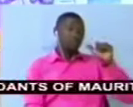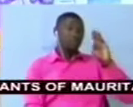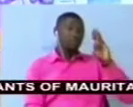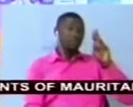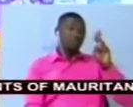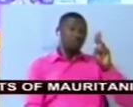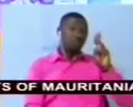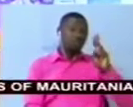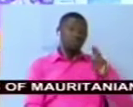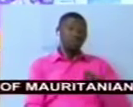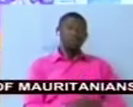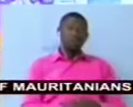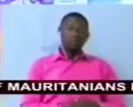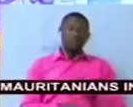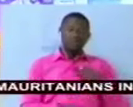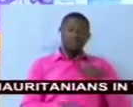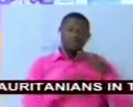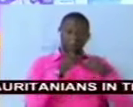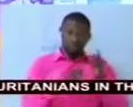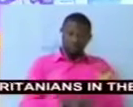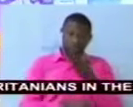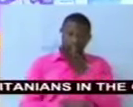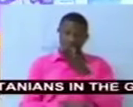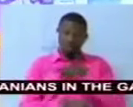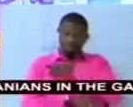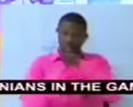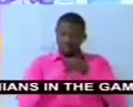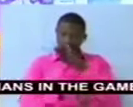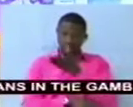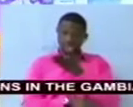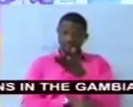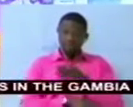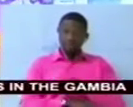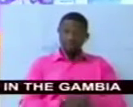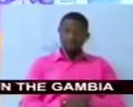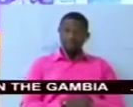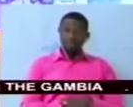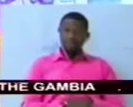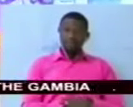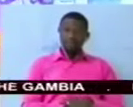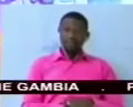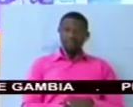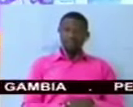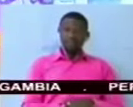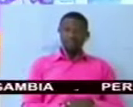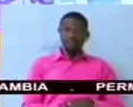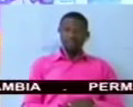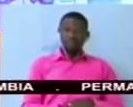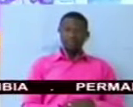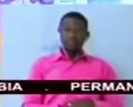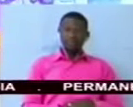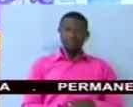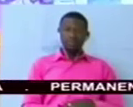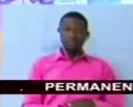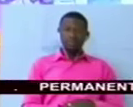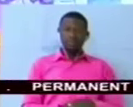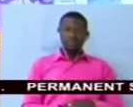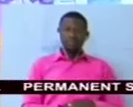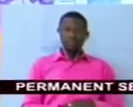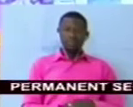wax Lanka momu jotulo dem ci bereb bi way nak ndax ganna bo waxe mom be pare mu jewon nga dem seti bereb